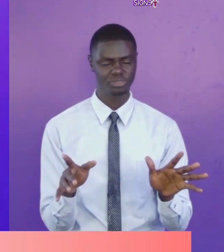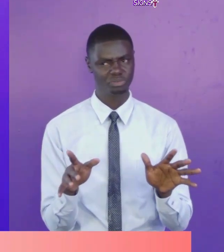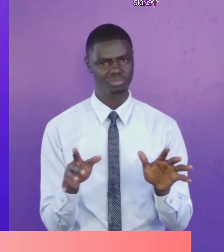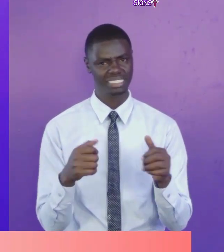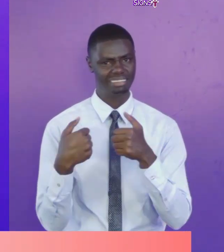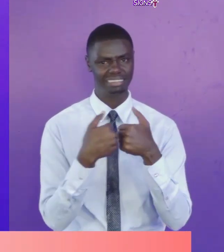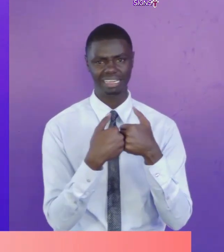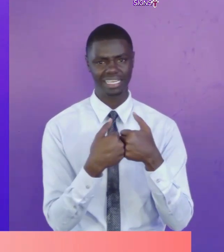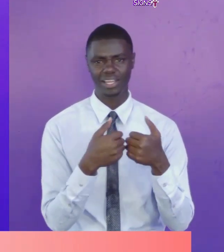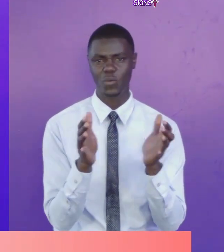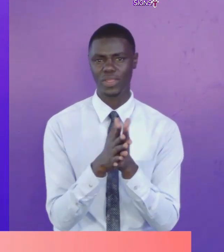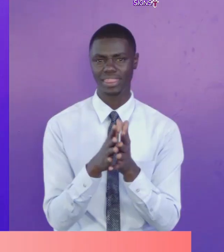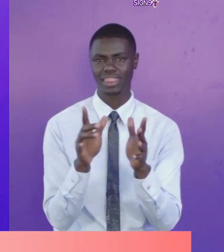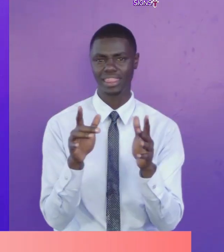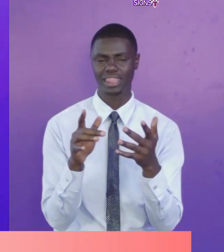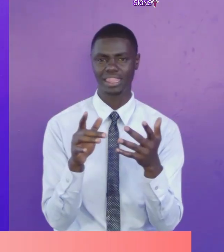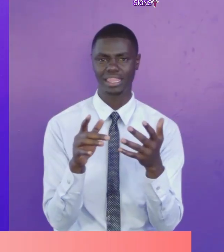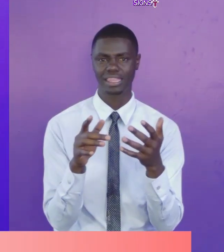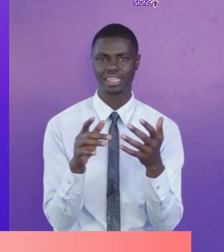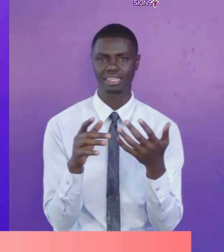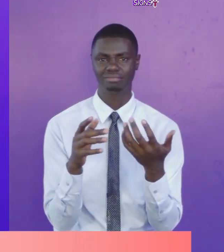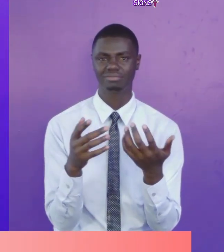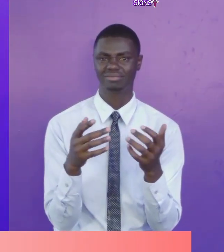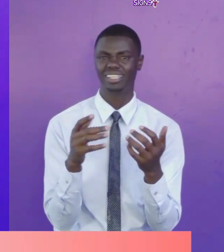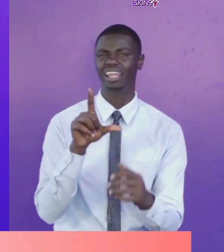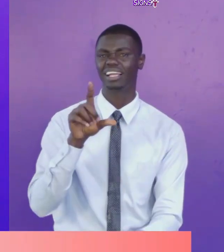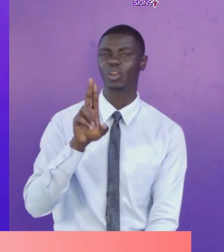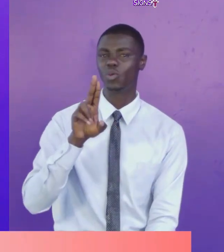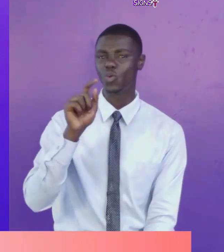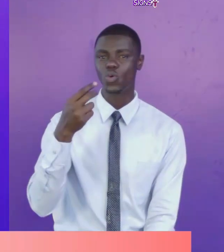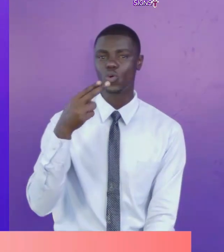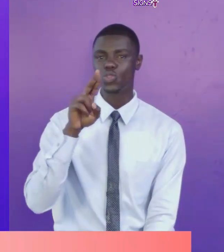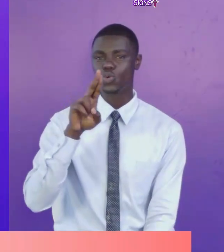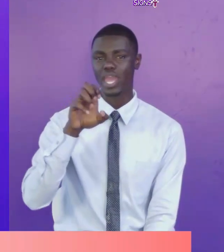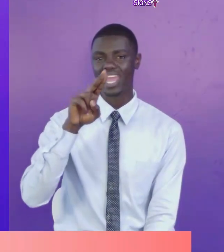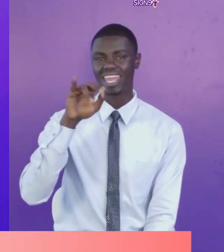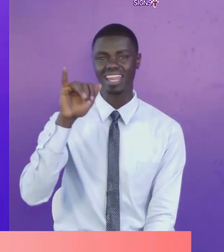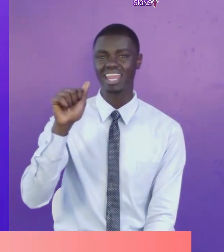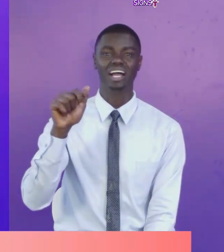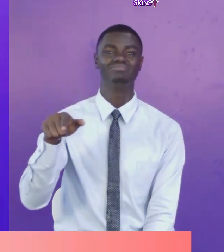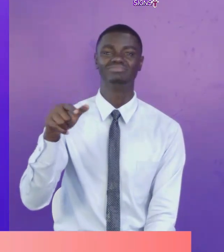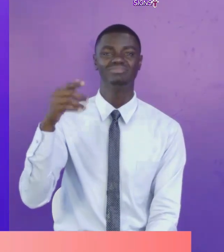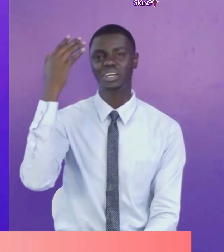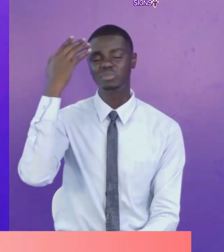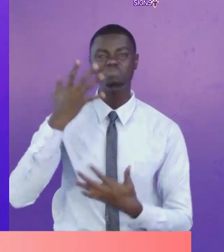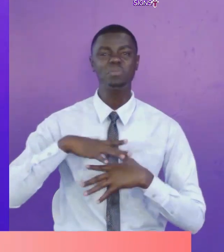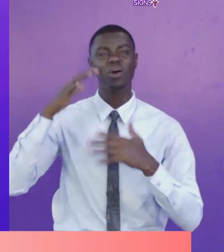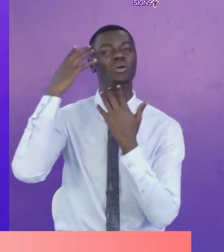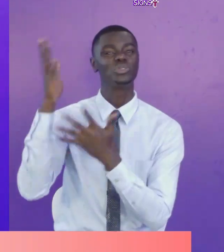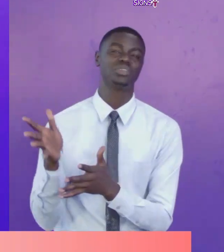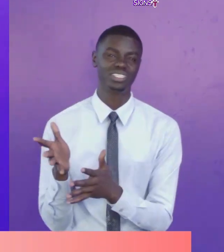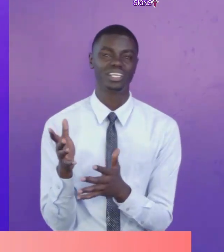struggling with a team that no one knows about. Inanipea wasiwasi kidogo